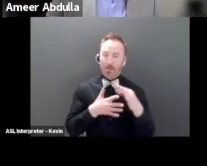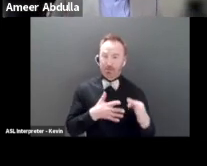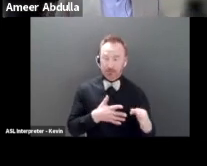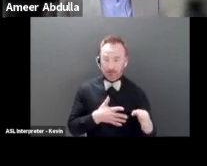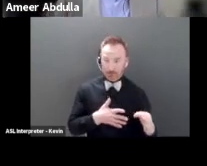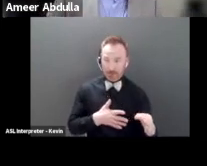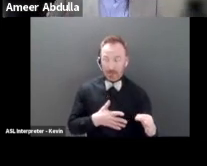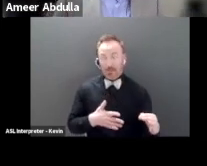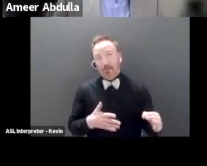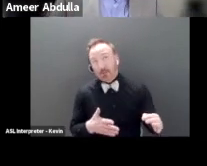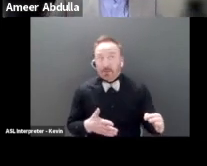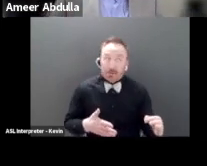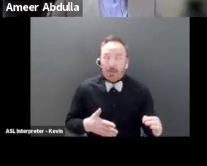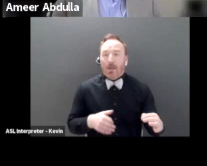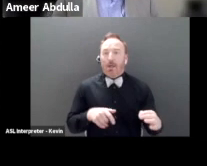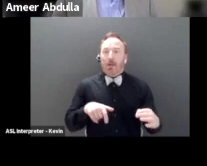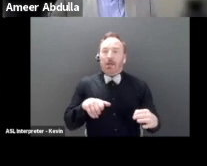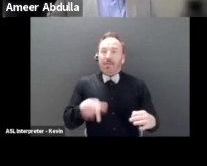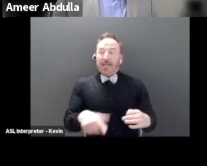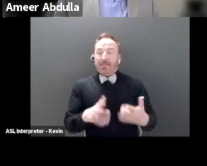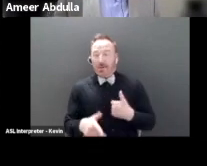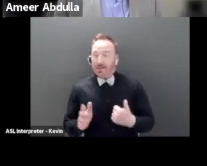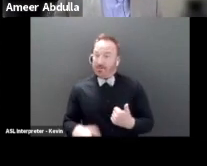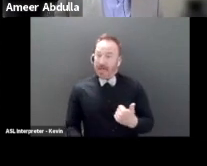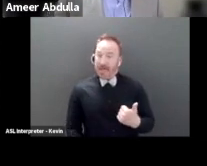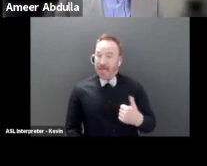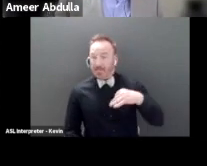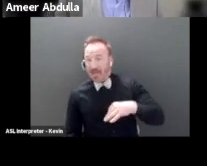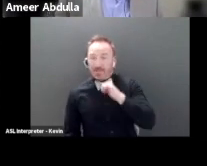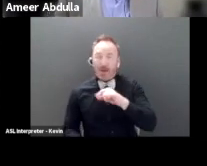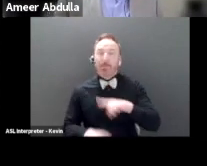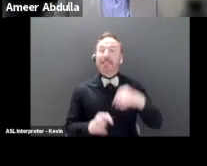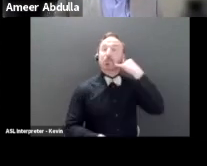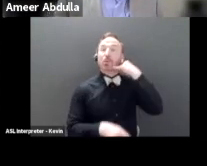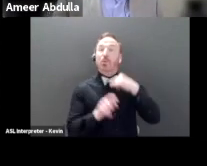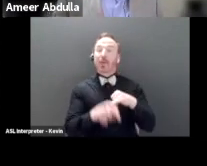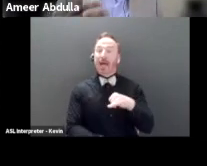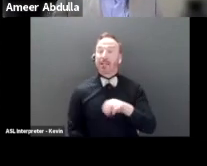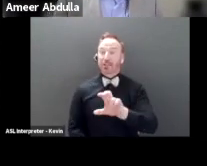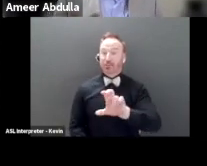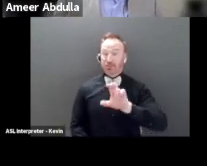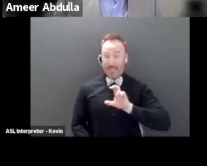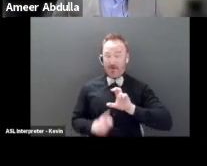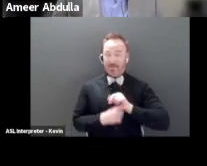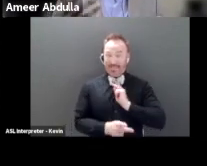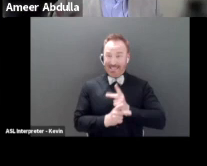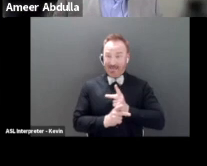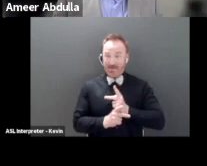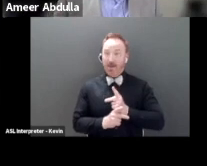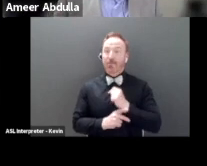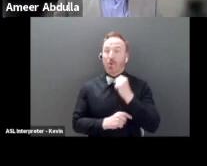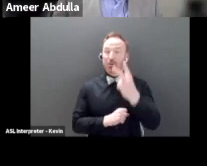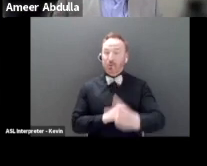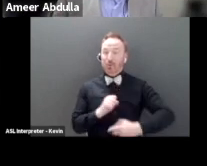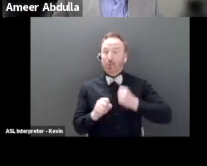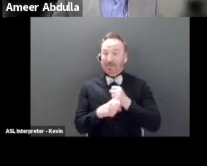To be argued if that's in the money or not, but if they hold the shares for 2 years, then they would also benefit from that